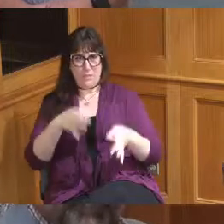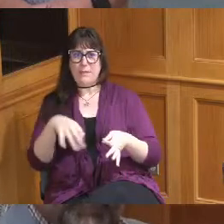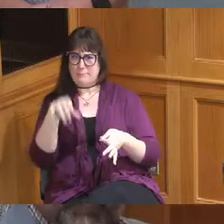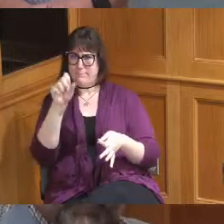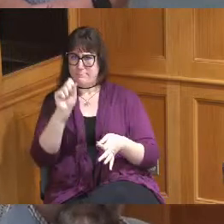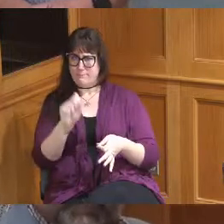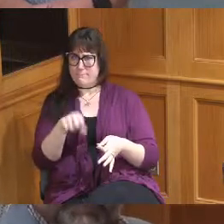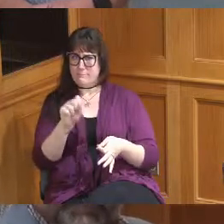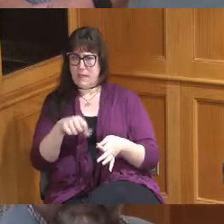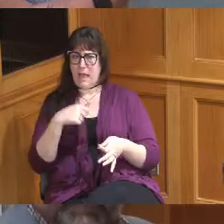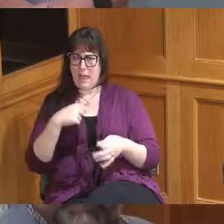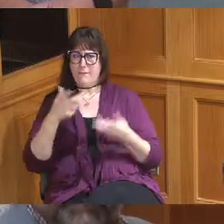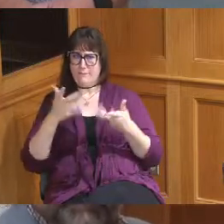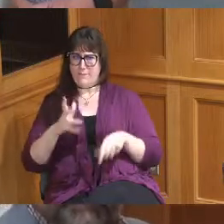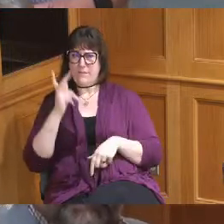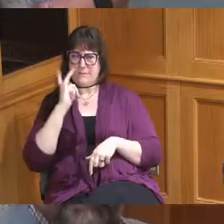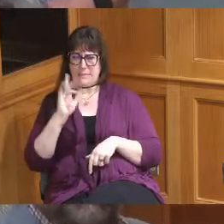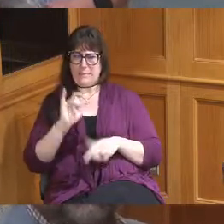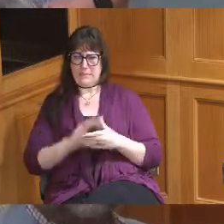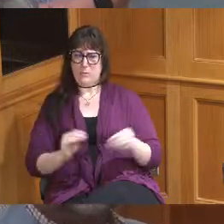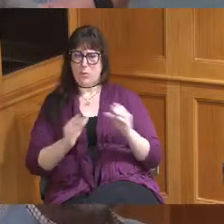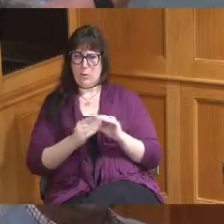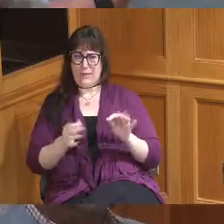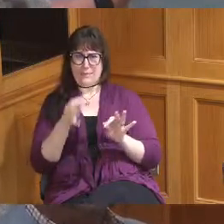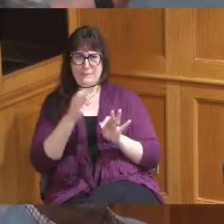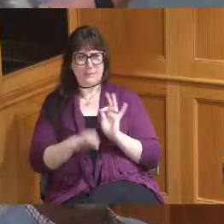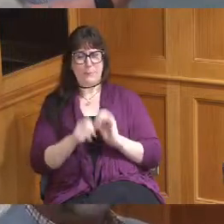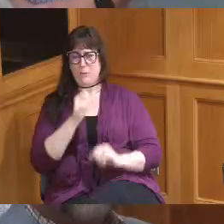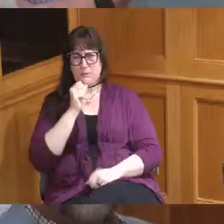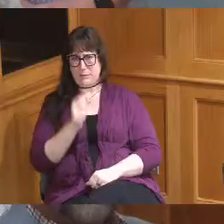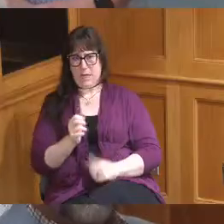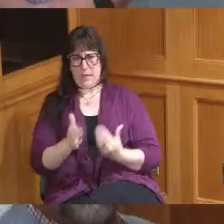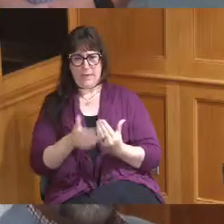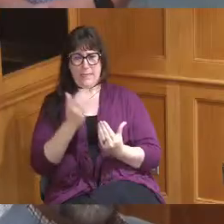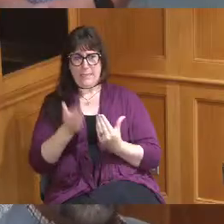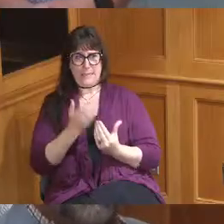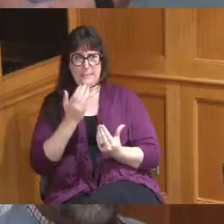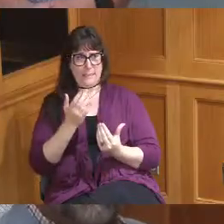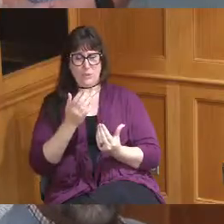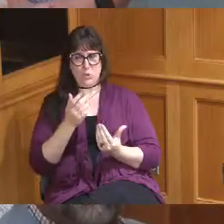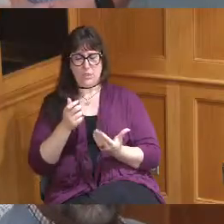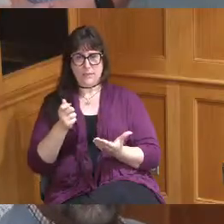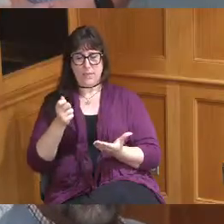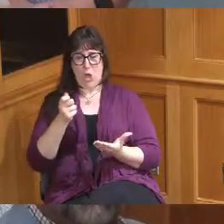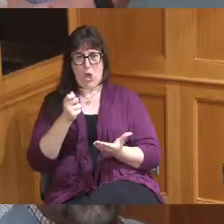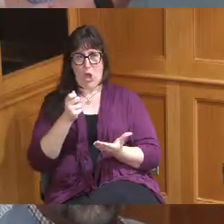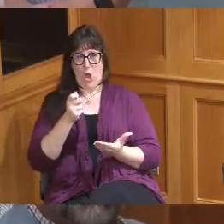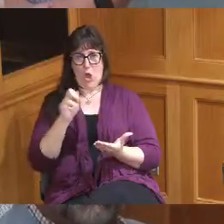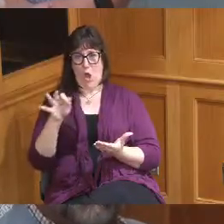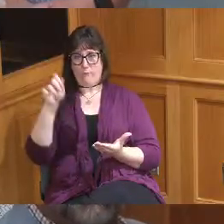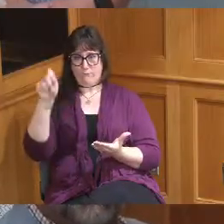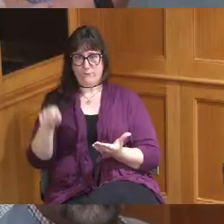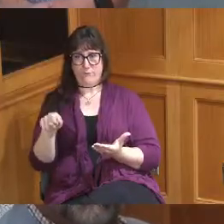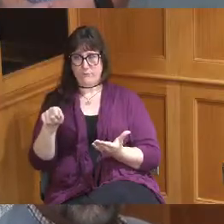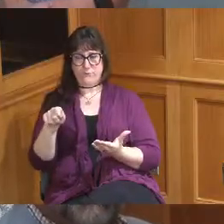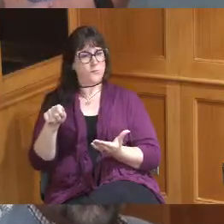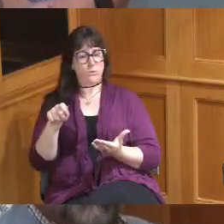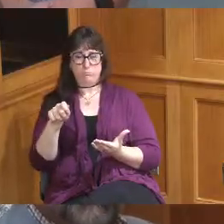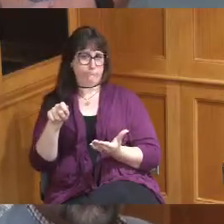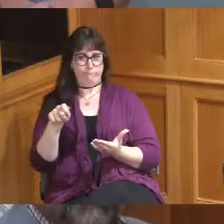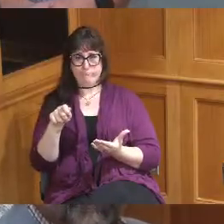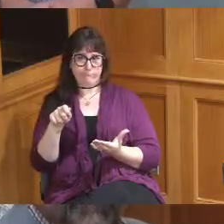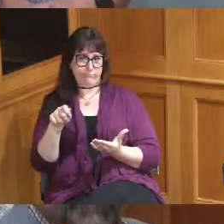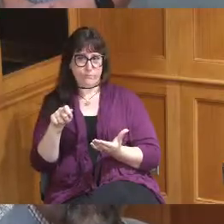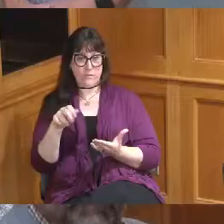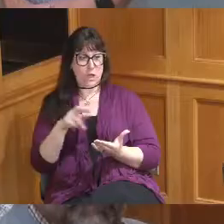this story. It's not simple. It's not easy to just turn the switch off and move the risk from, let's say,